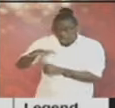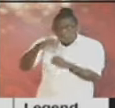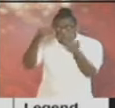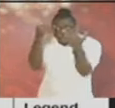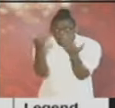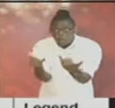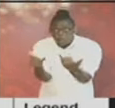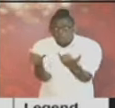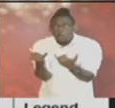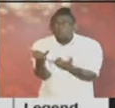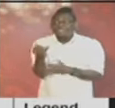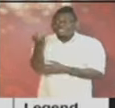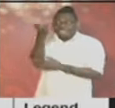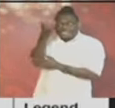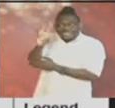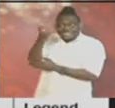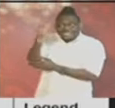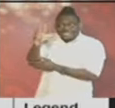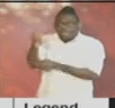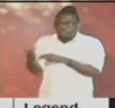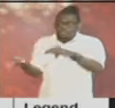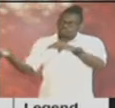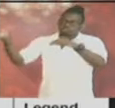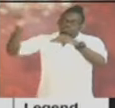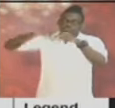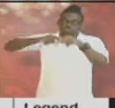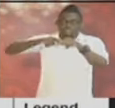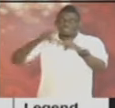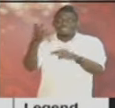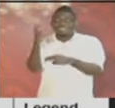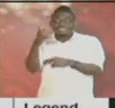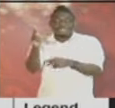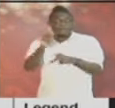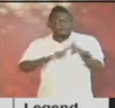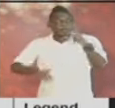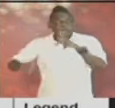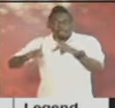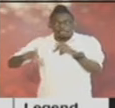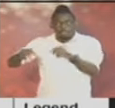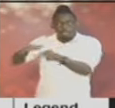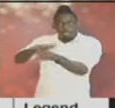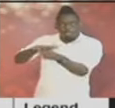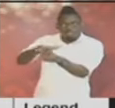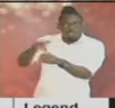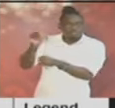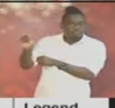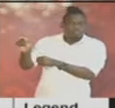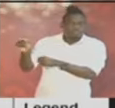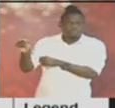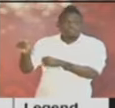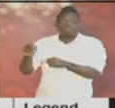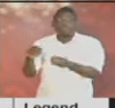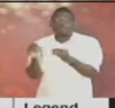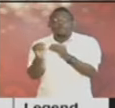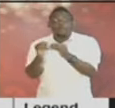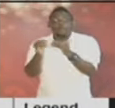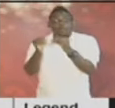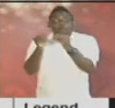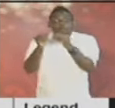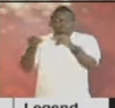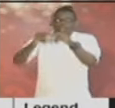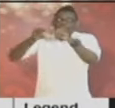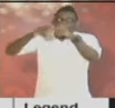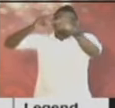16 cases is the highest number of cases in any particular area, we see that that change is there. The numbers have been increasing, and we are also seeing it here on the